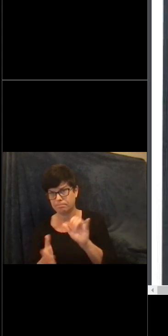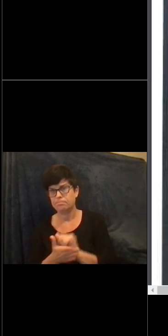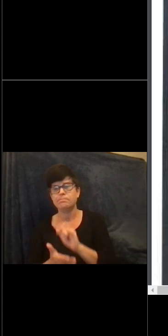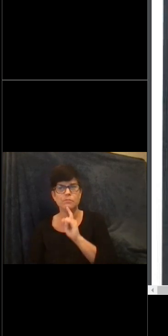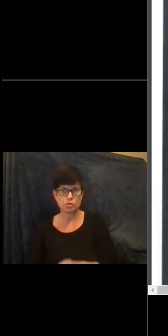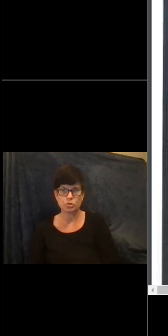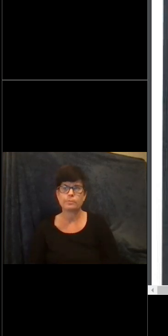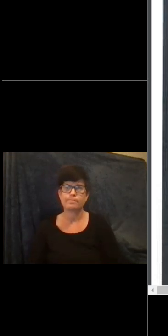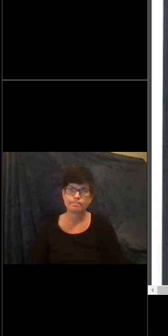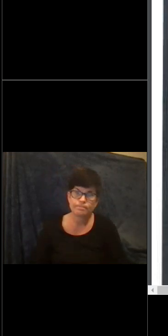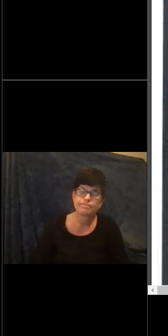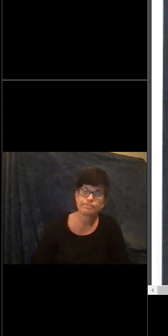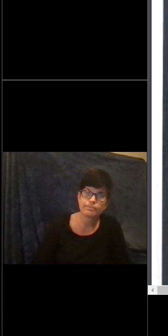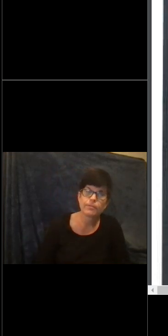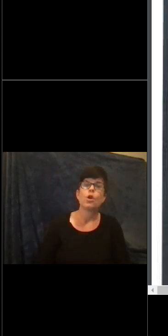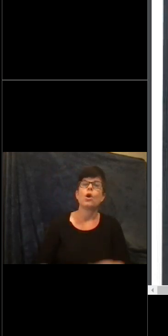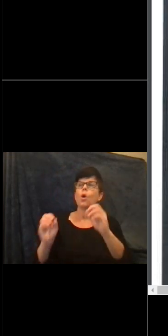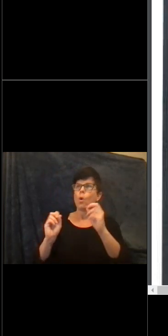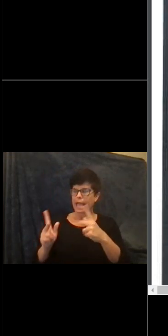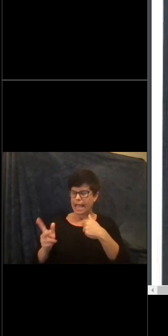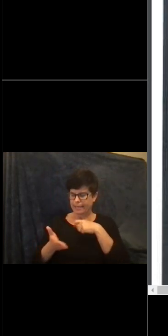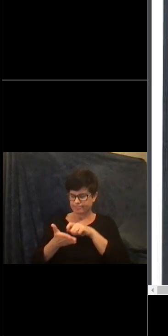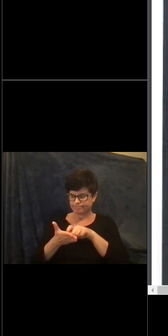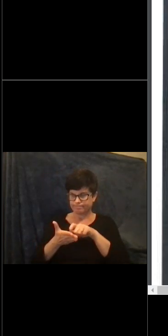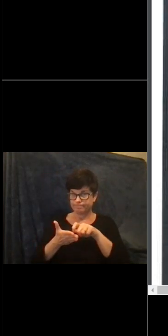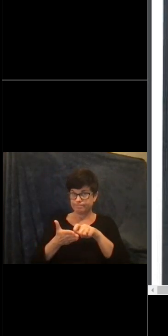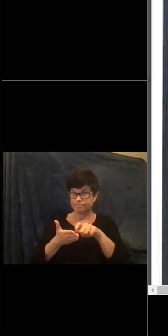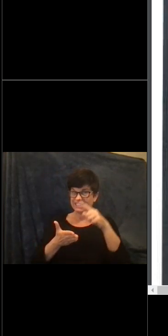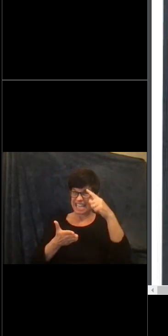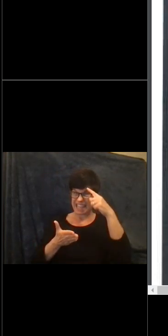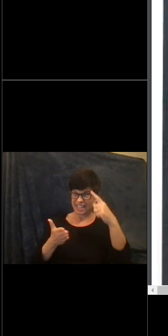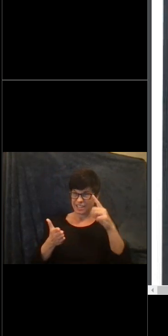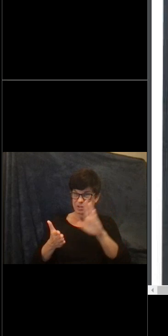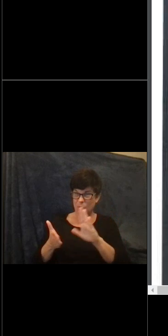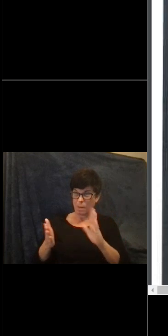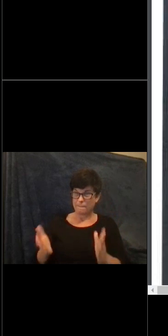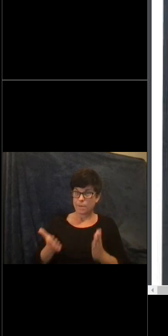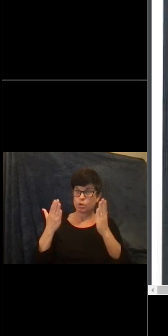Okay. So I believe that your motion is